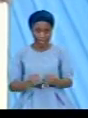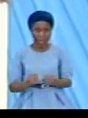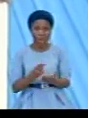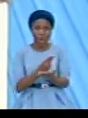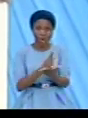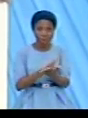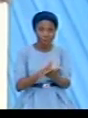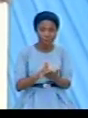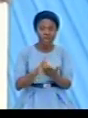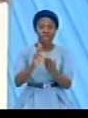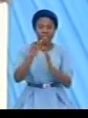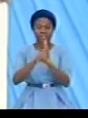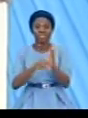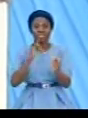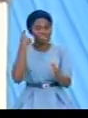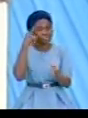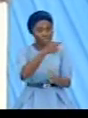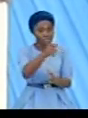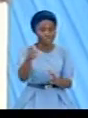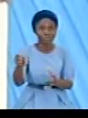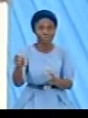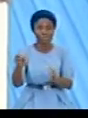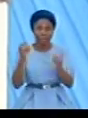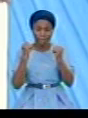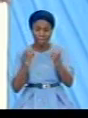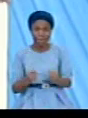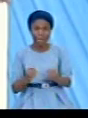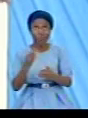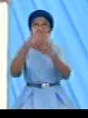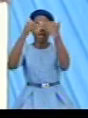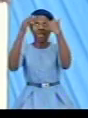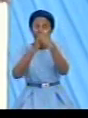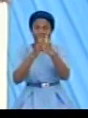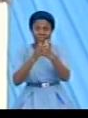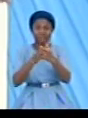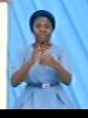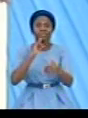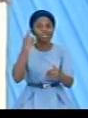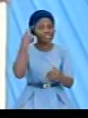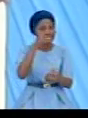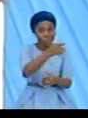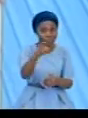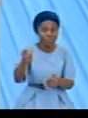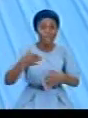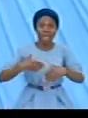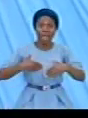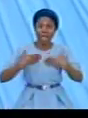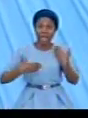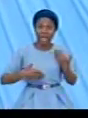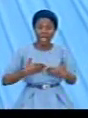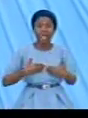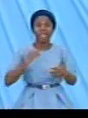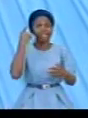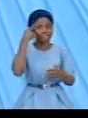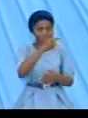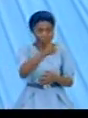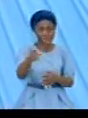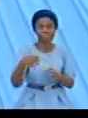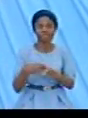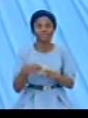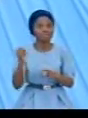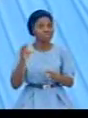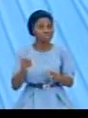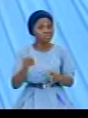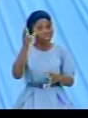is yours. Paradise is yours. Heaven is yours. Happiness is yours. And so Satan cannot